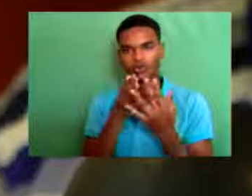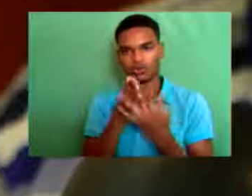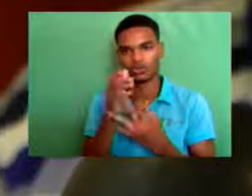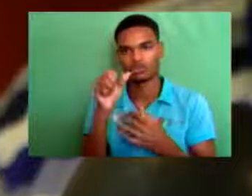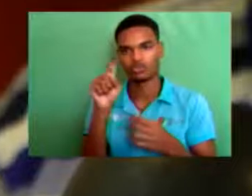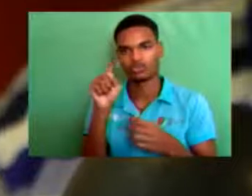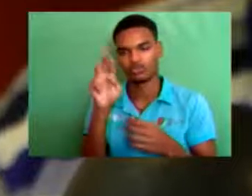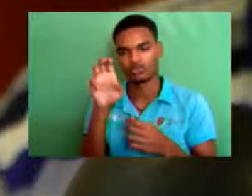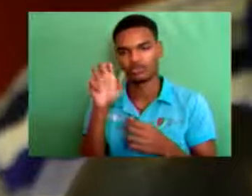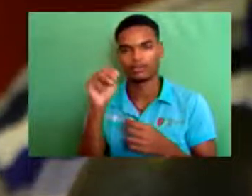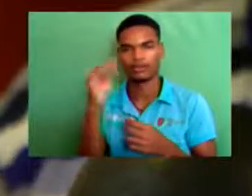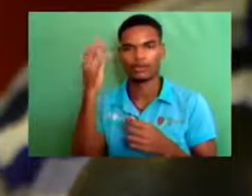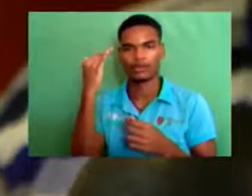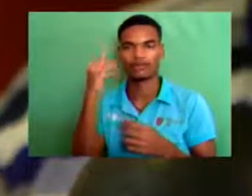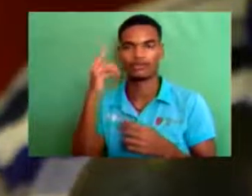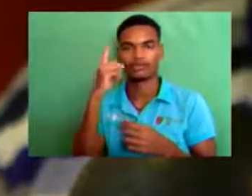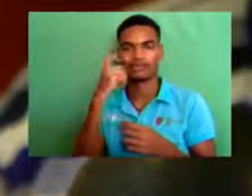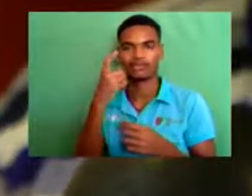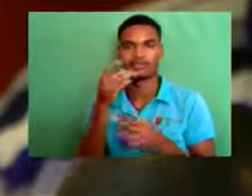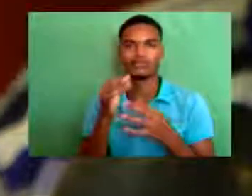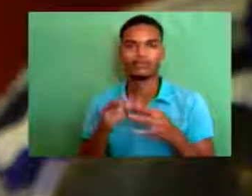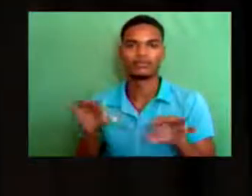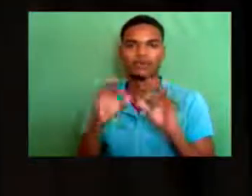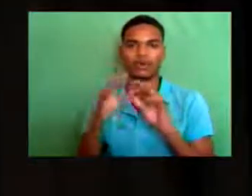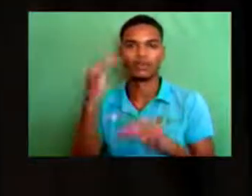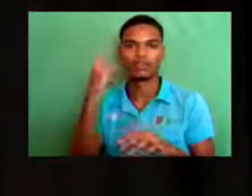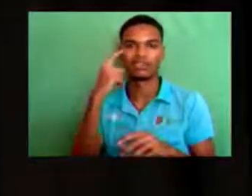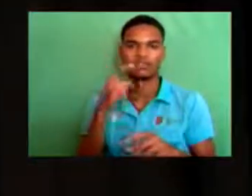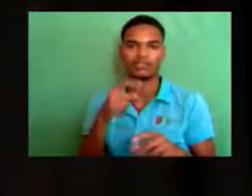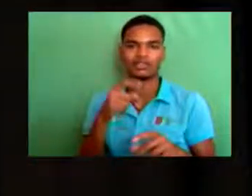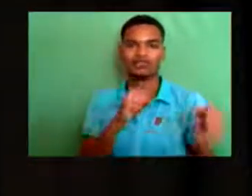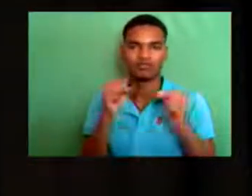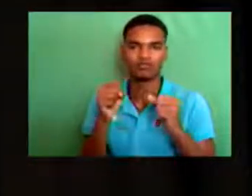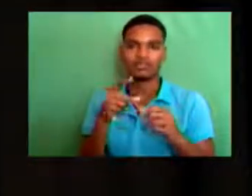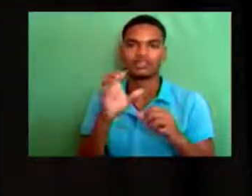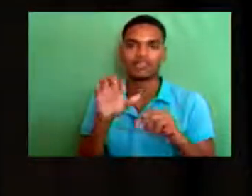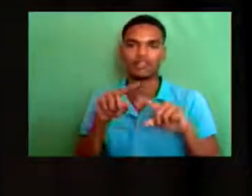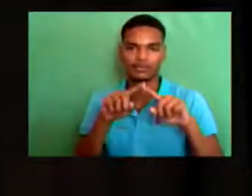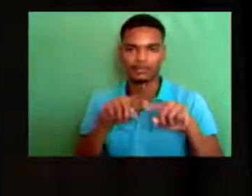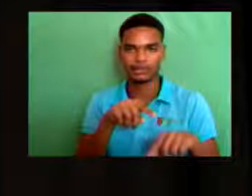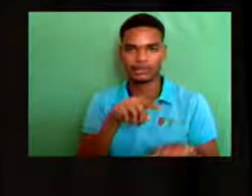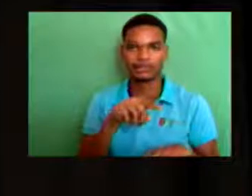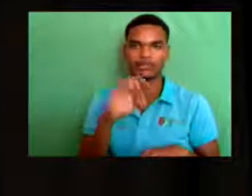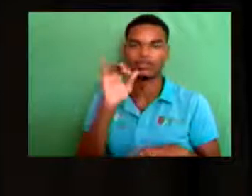it's robust, it's reliable. It's one of the first things that the receiver will encounter.